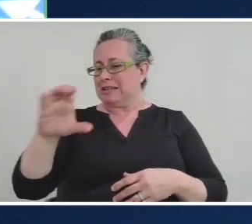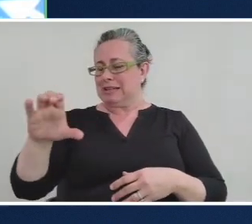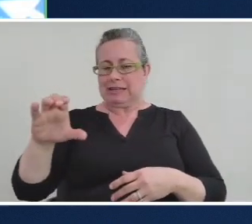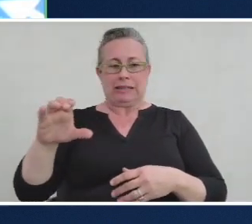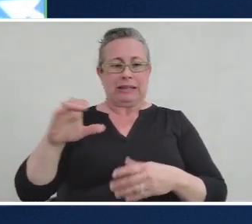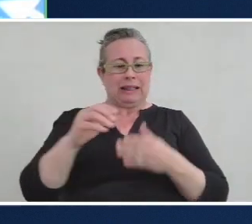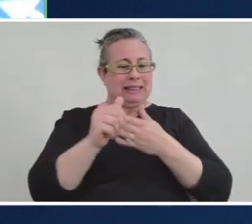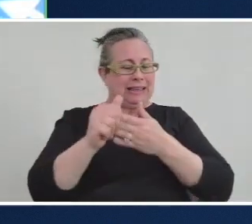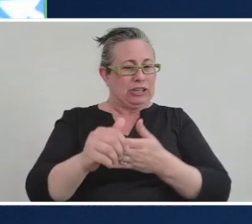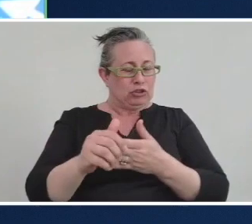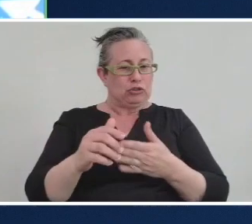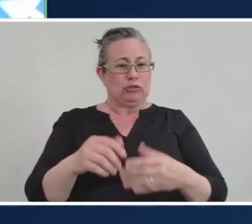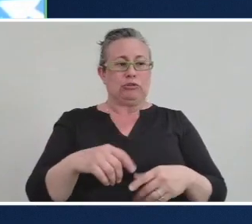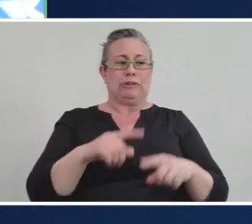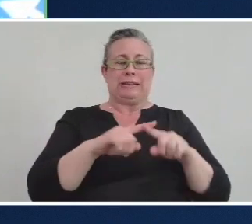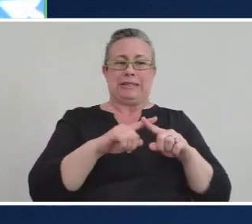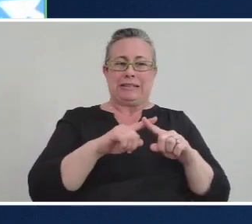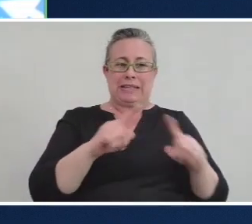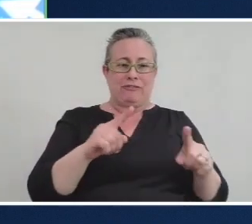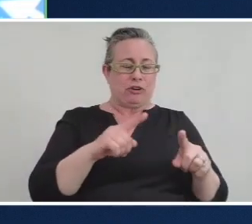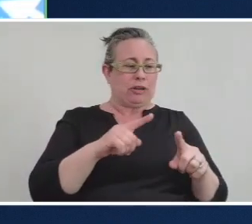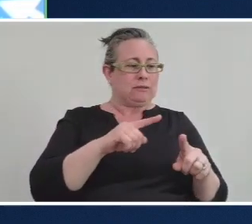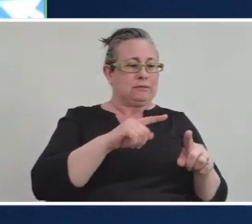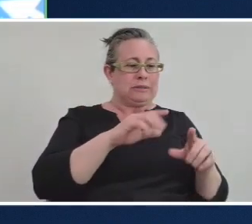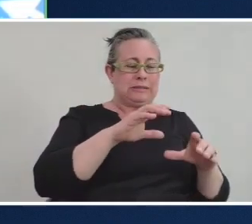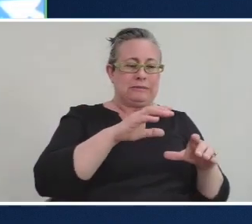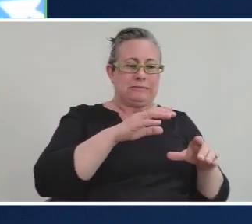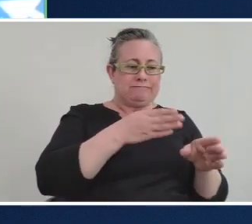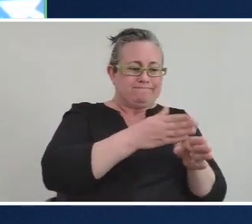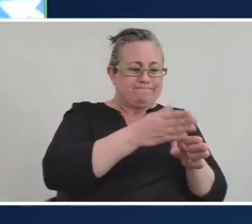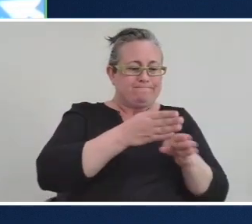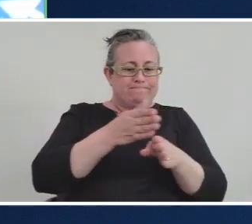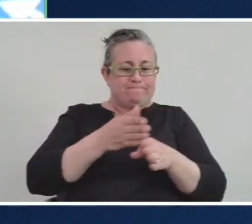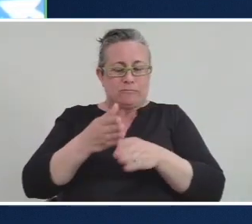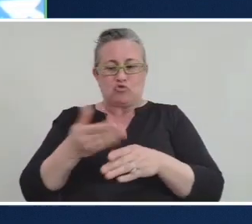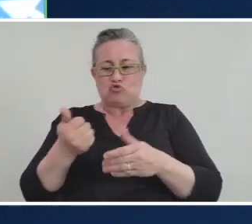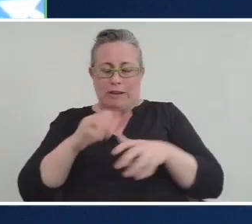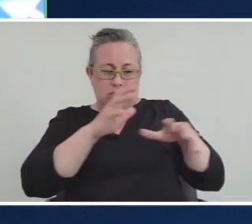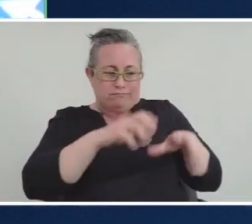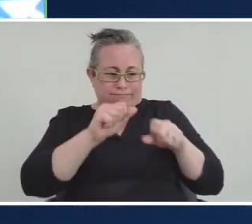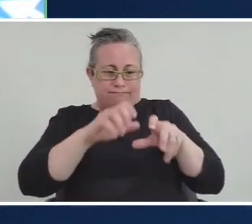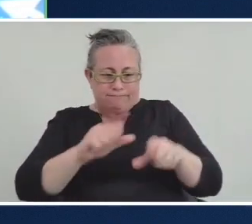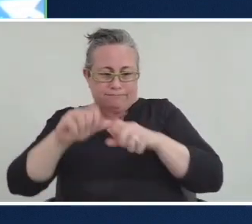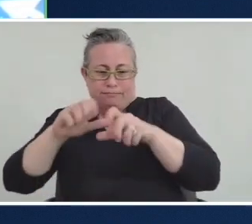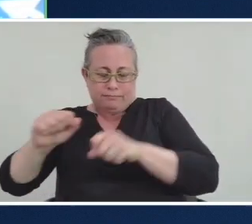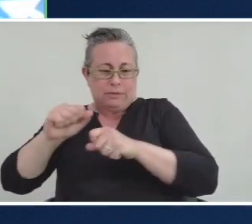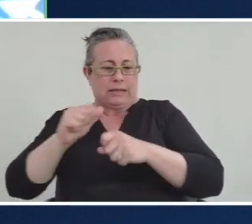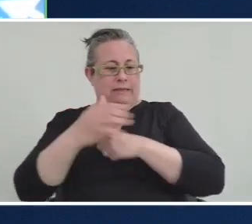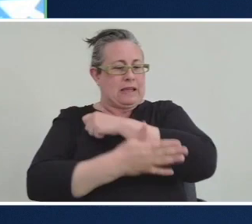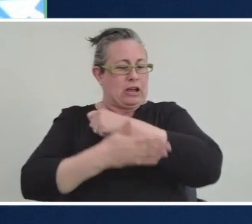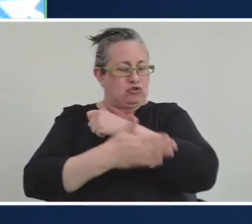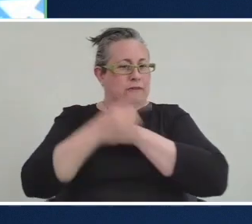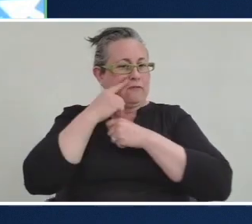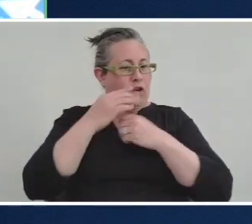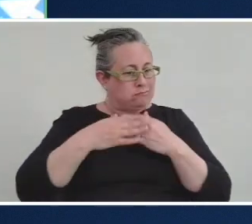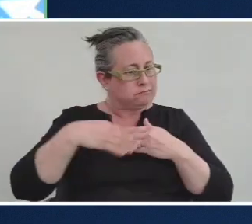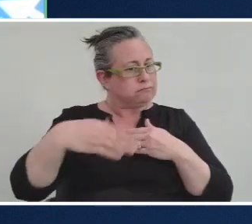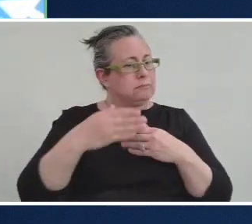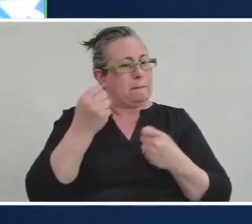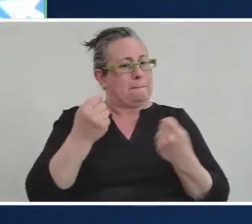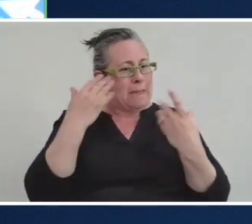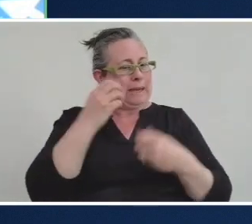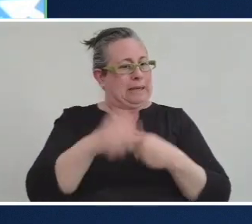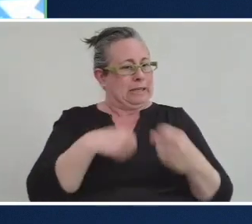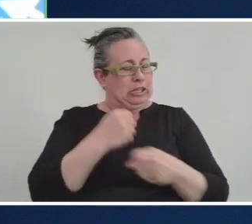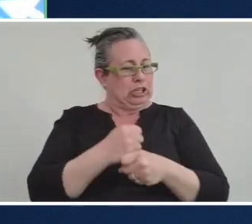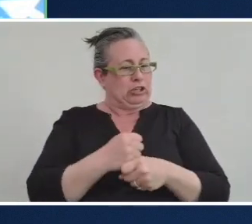different powerful sectors that have controlled the country for many decades. So I think that